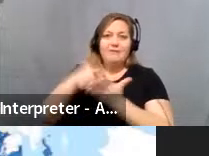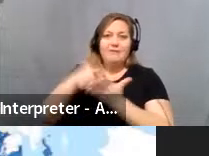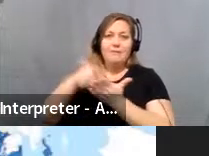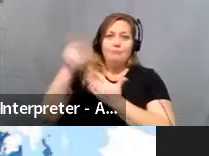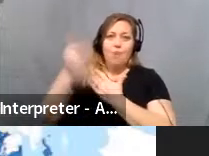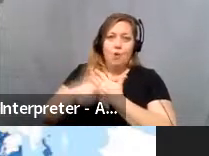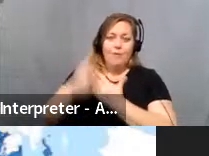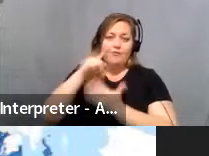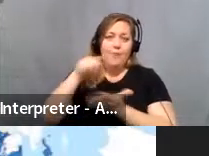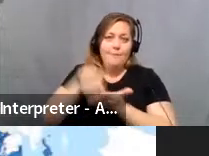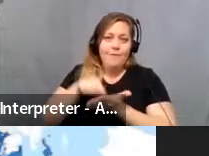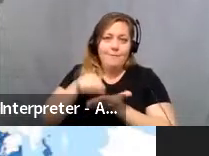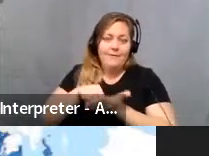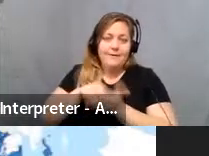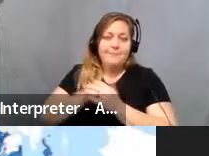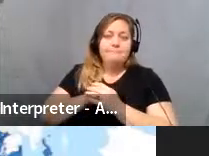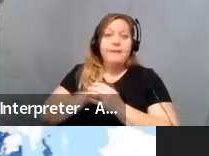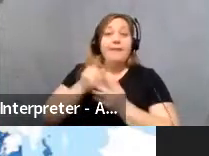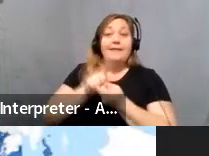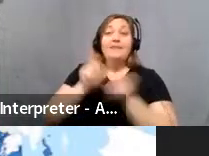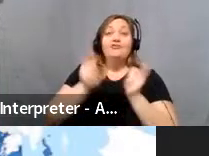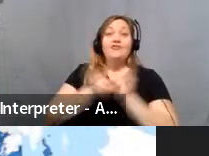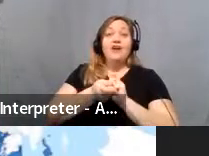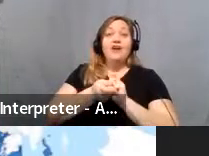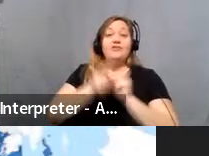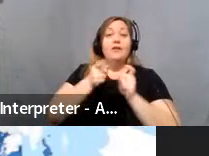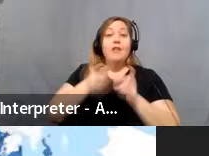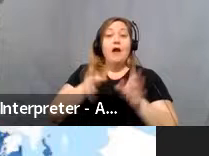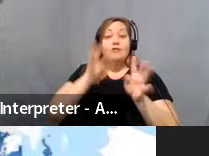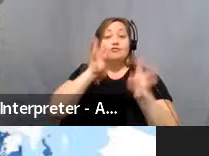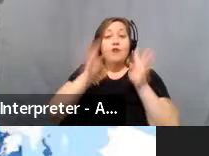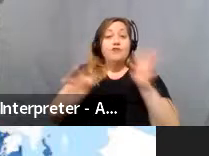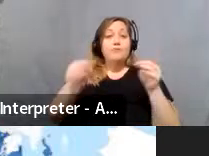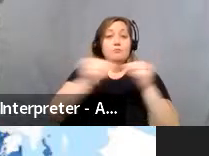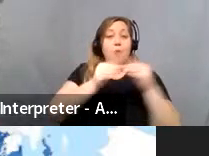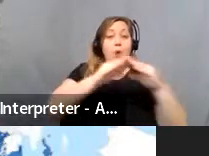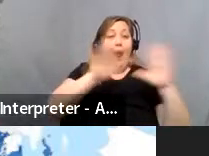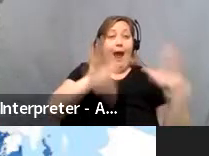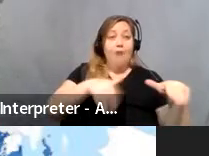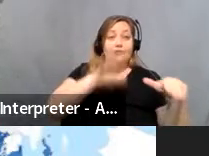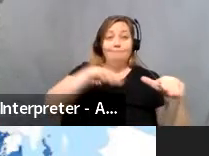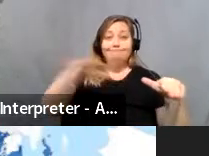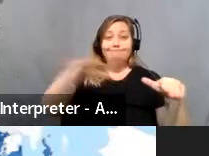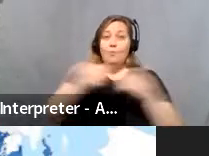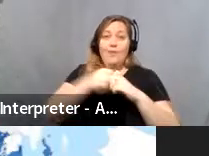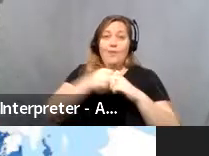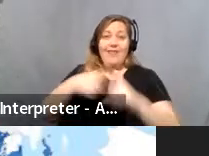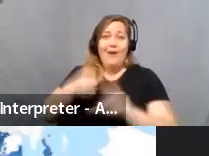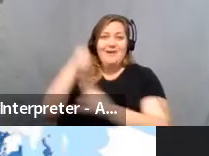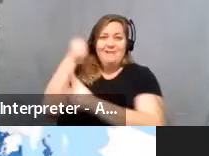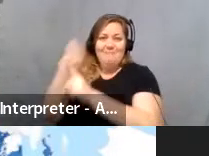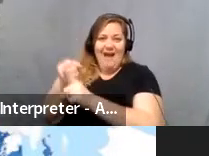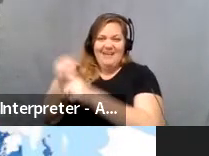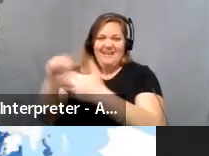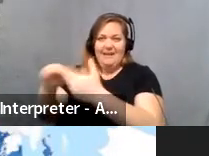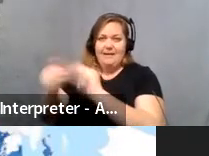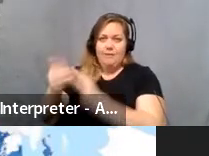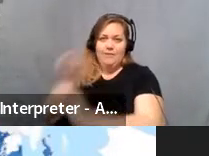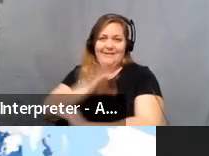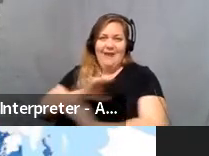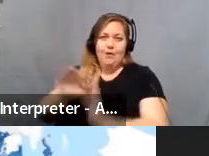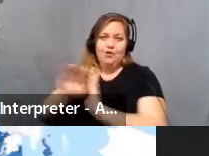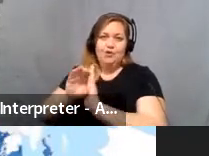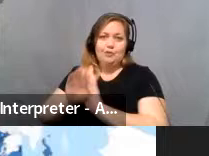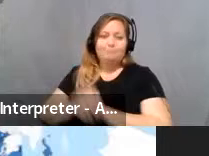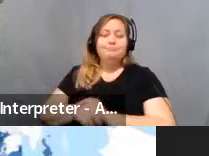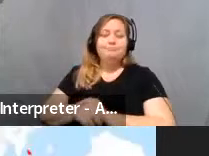Together, these changes allow for the creation of more housing in low-density areas without impacting a neighborhood's essential character. Next